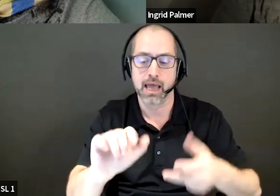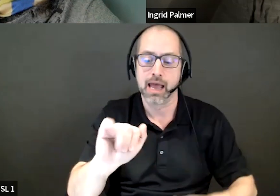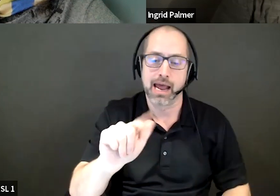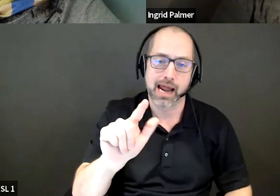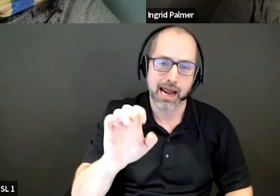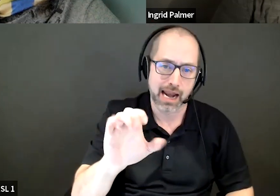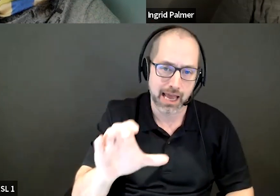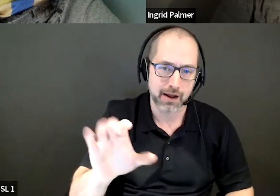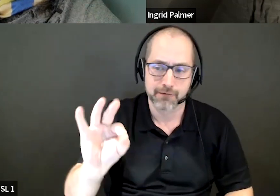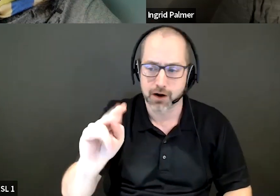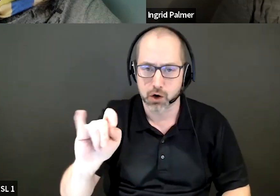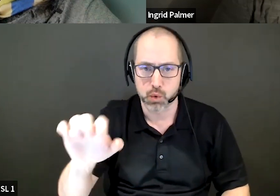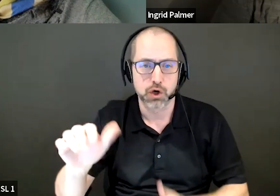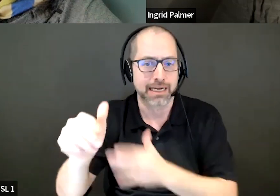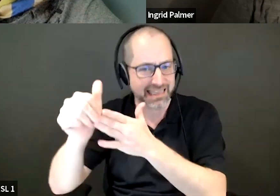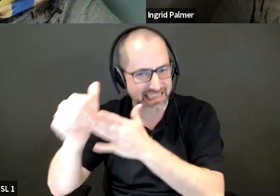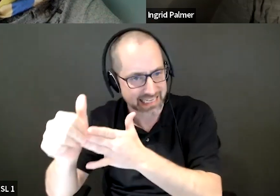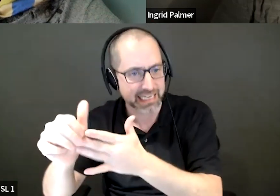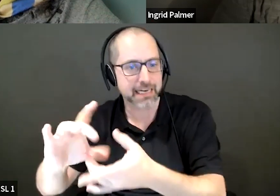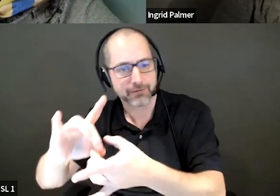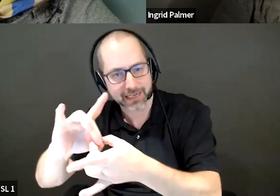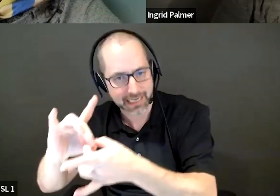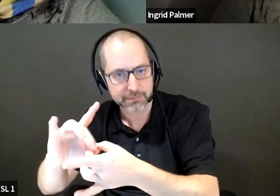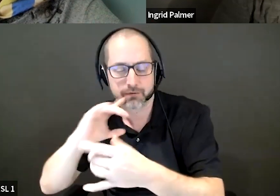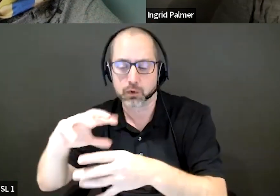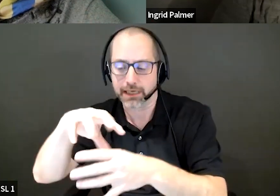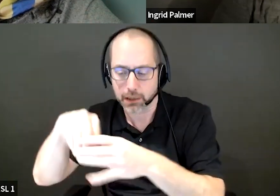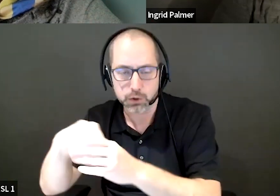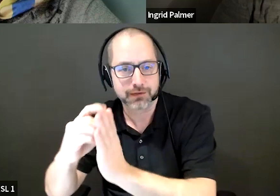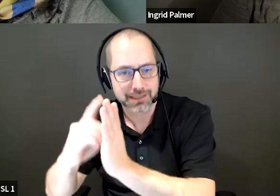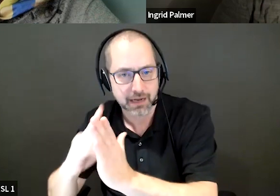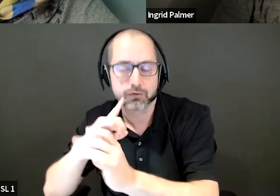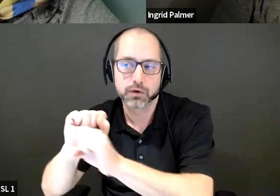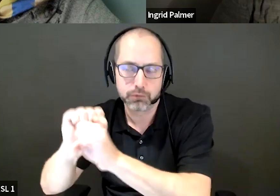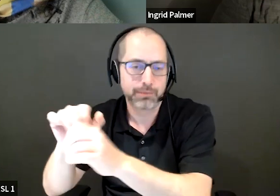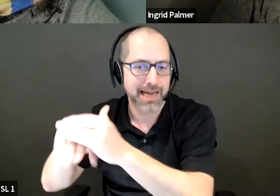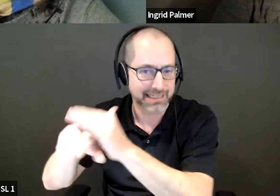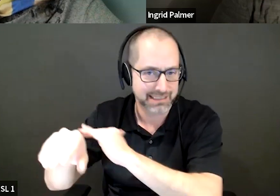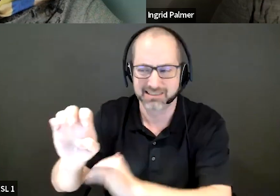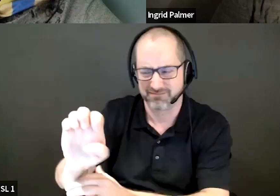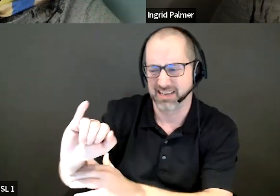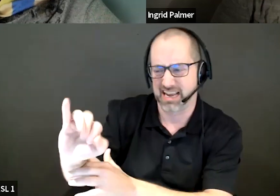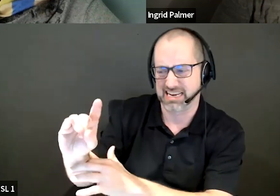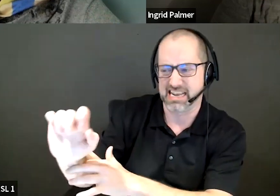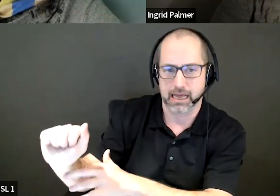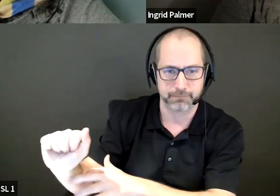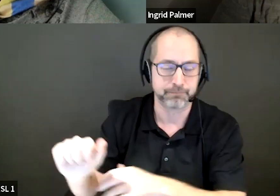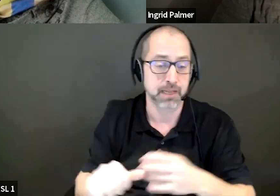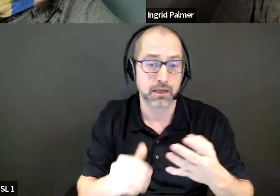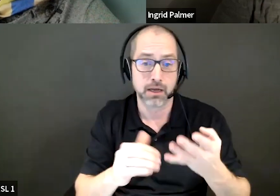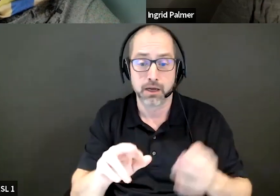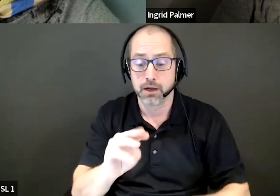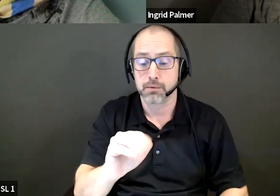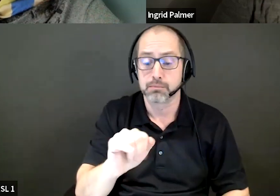Lead, Engagement of Inclusive Design for Employment Access, IDEA, Maureen Hahn,